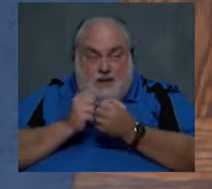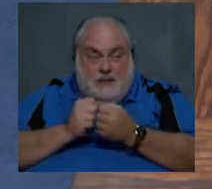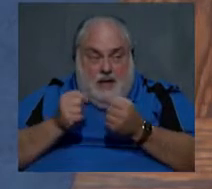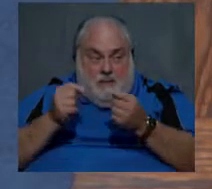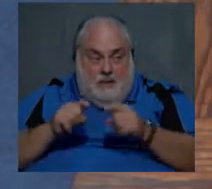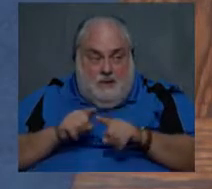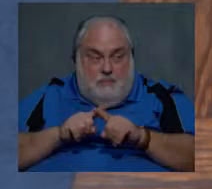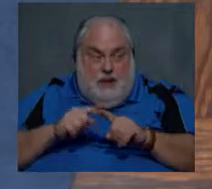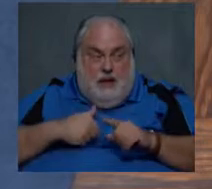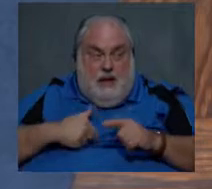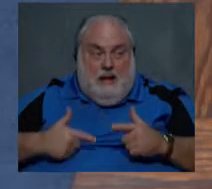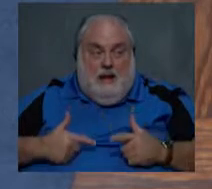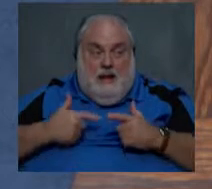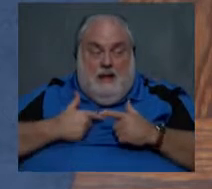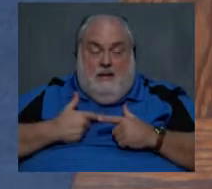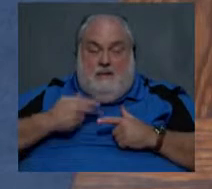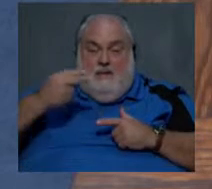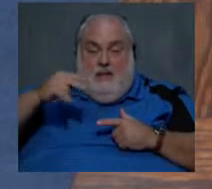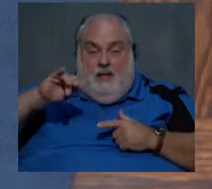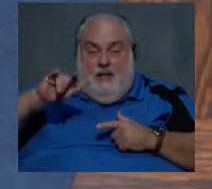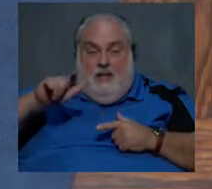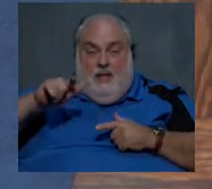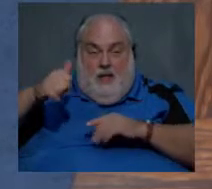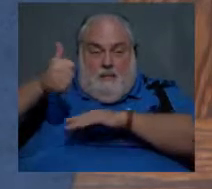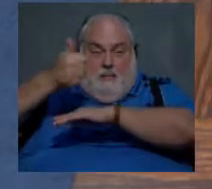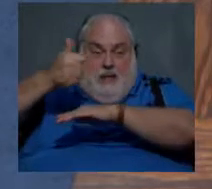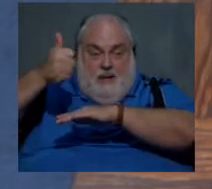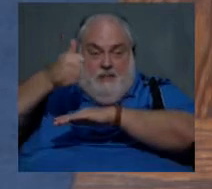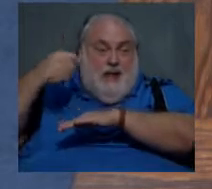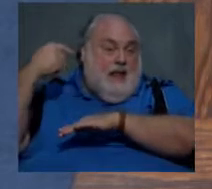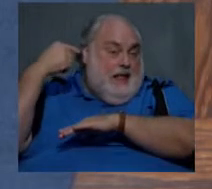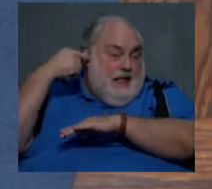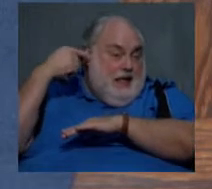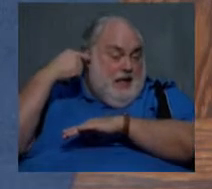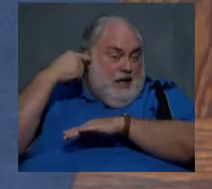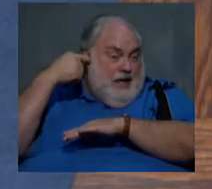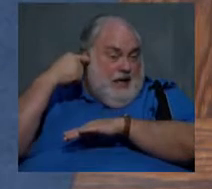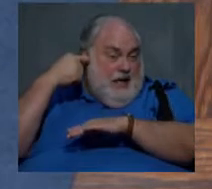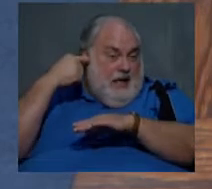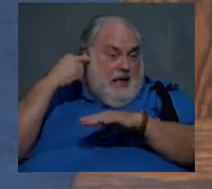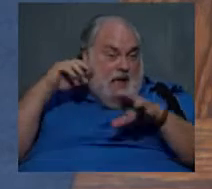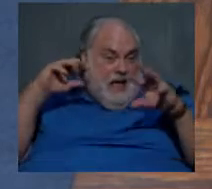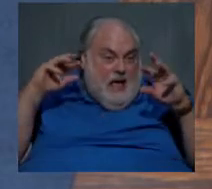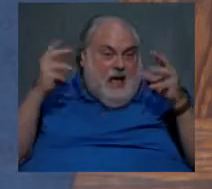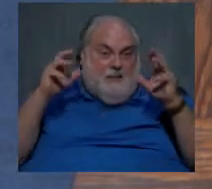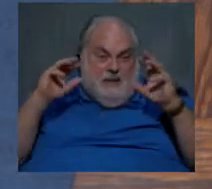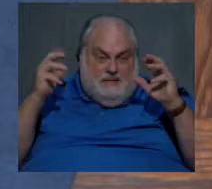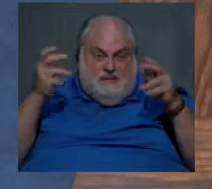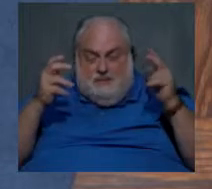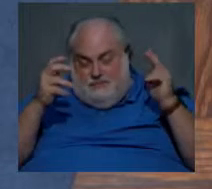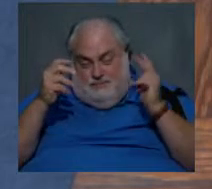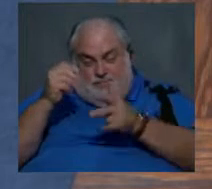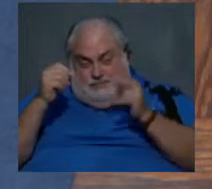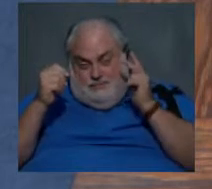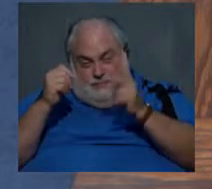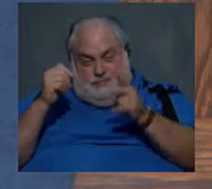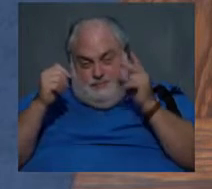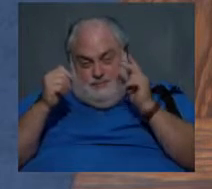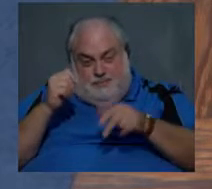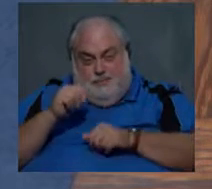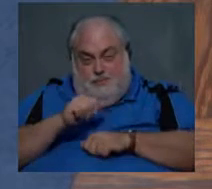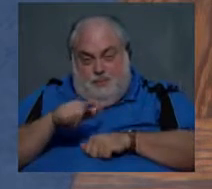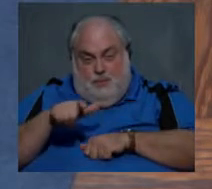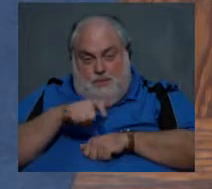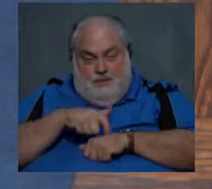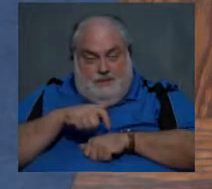happened, but I live on the hill above that road and I hear accidents, I hear ambulances going by all the time.